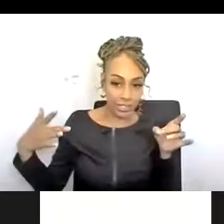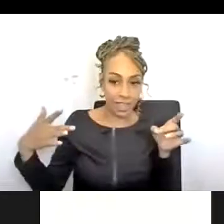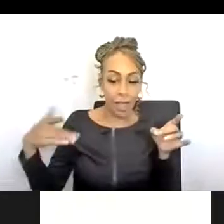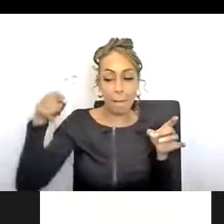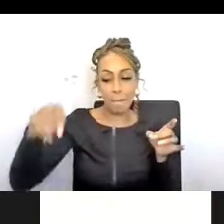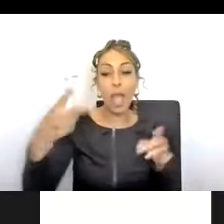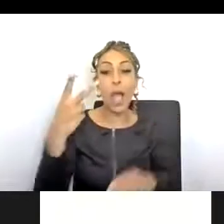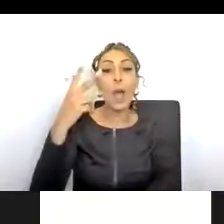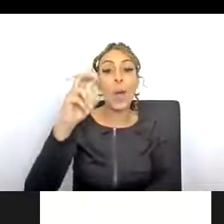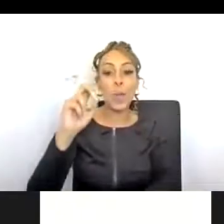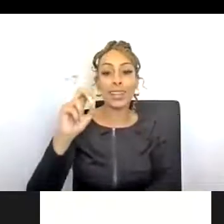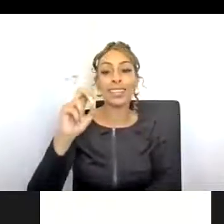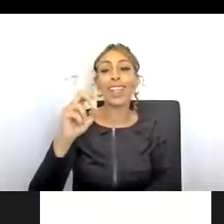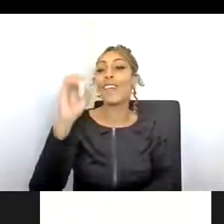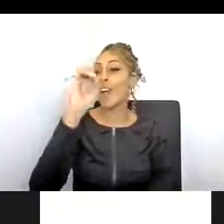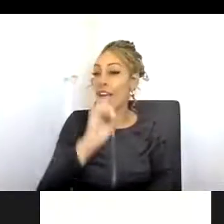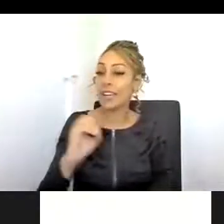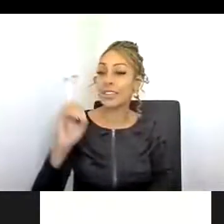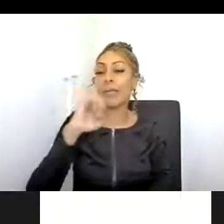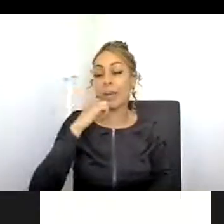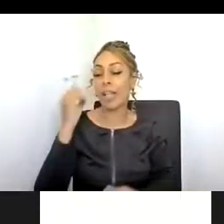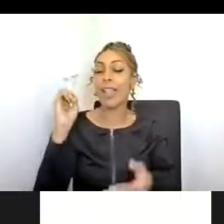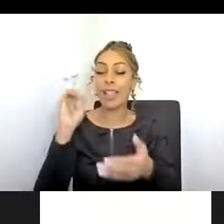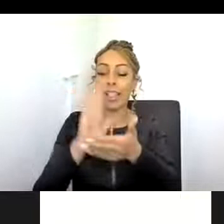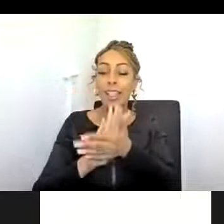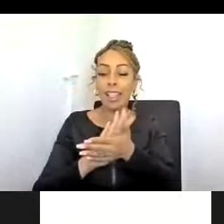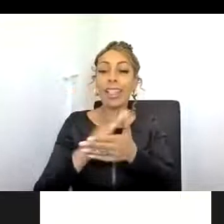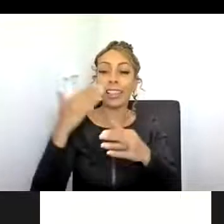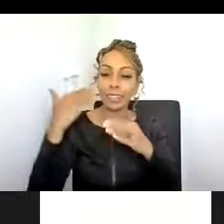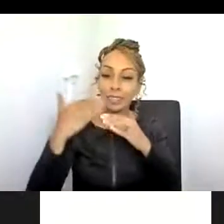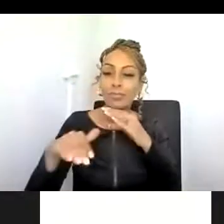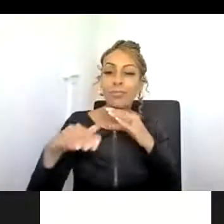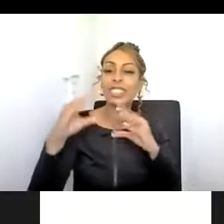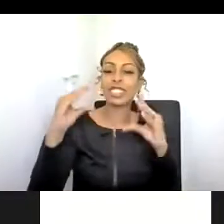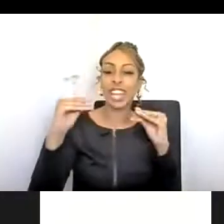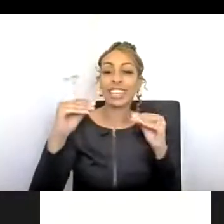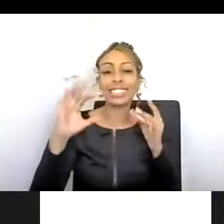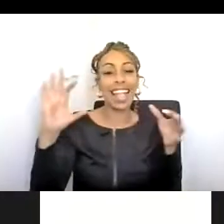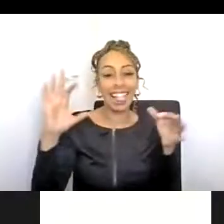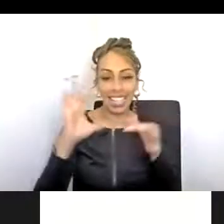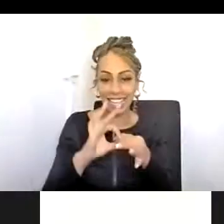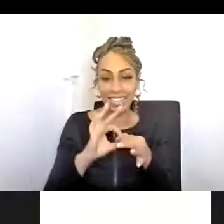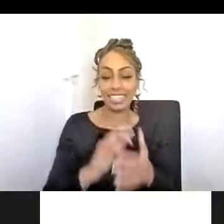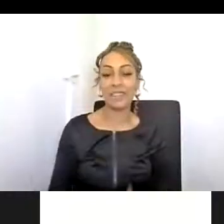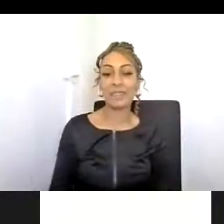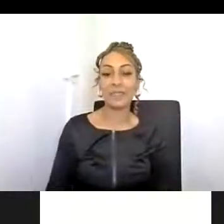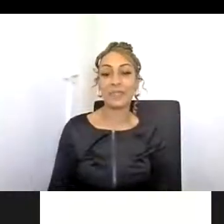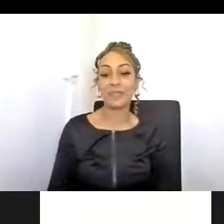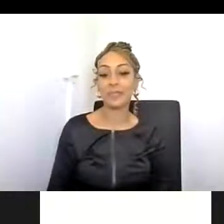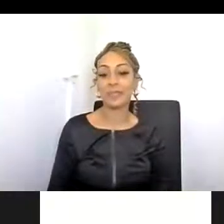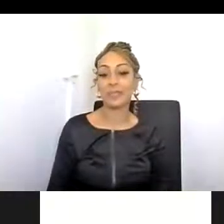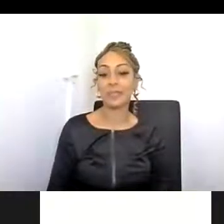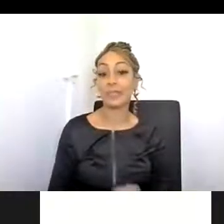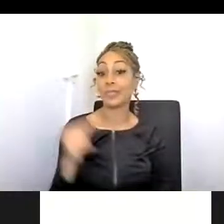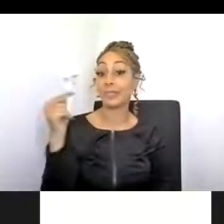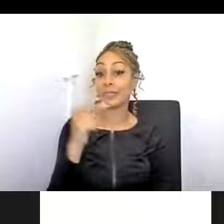of November. And what I'll do is I'll post a link for more information on that exhibition as we go as well. So Lara's going to